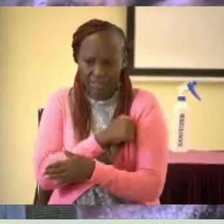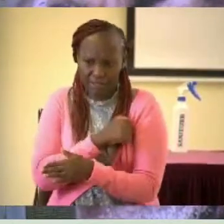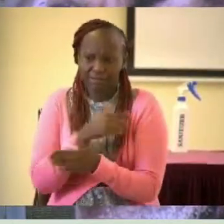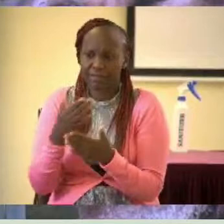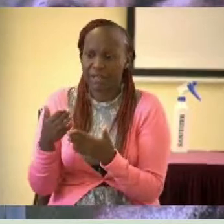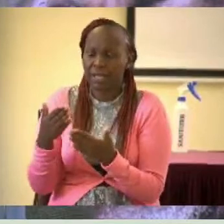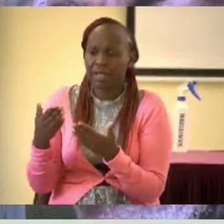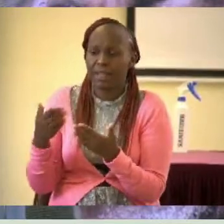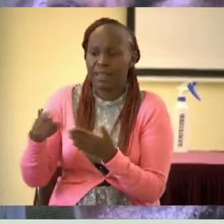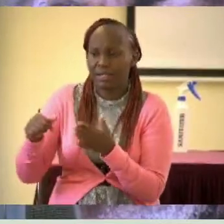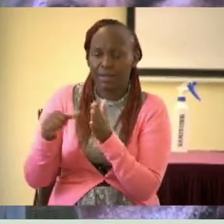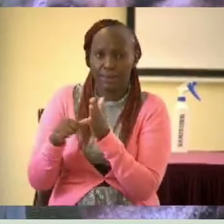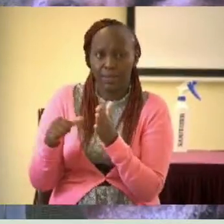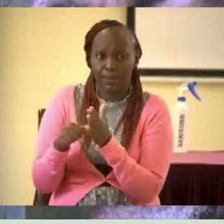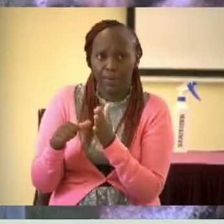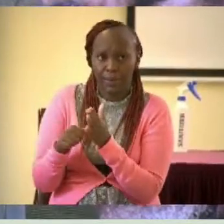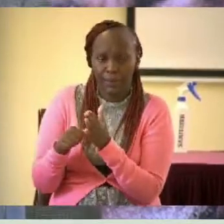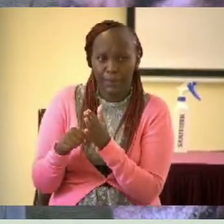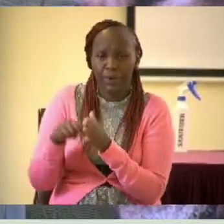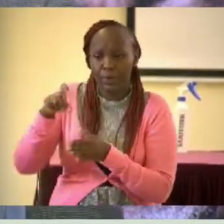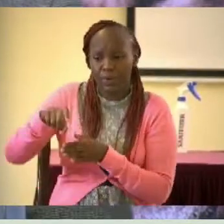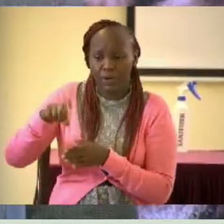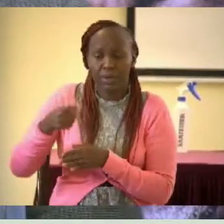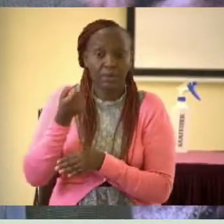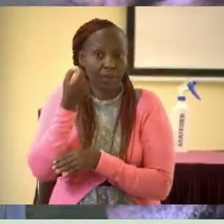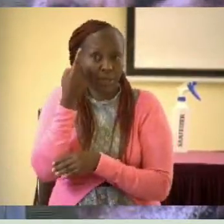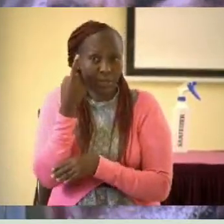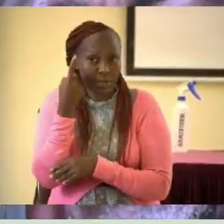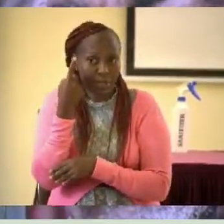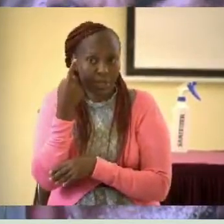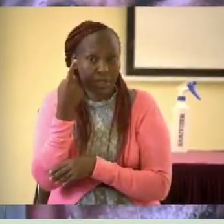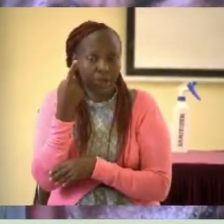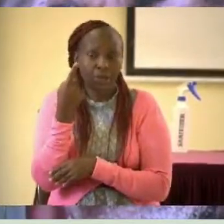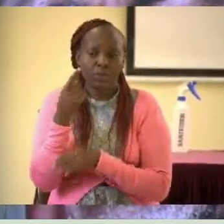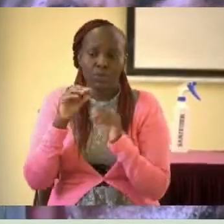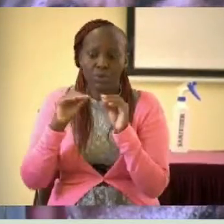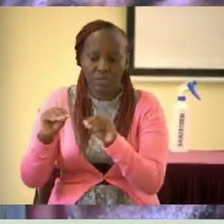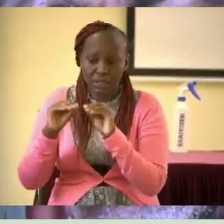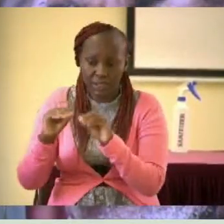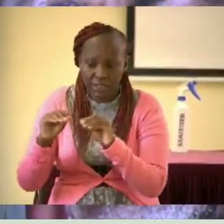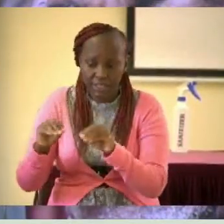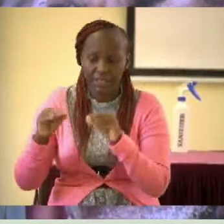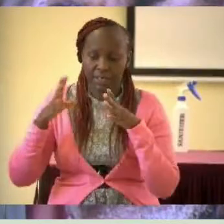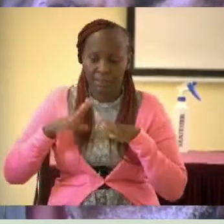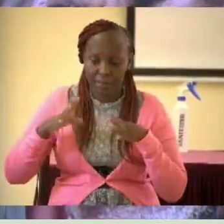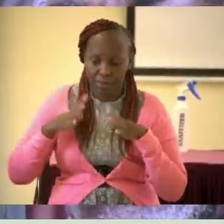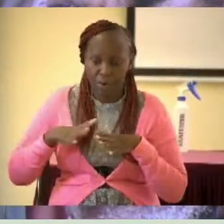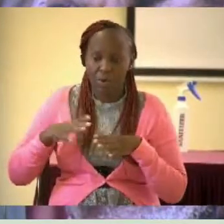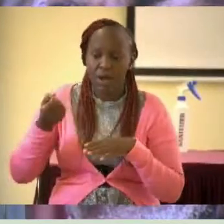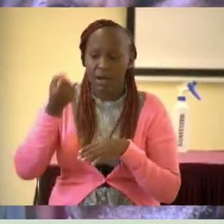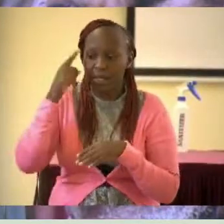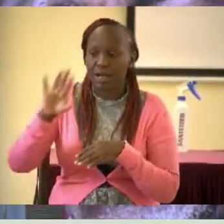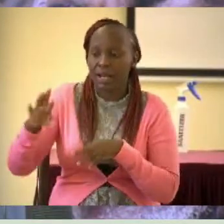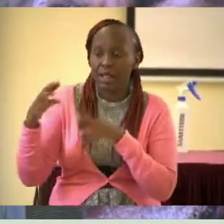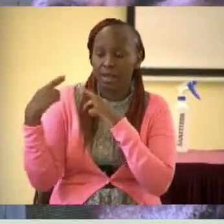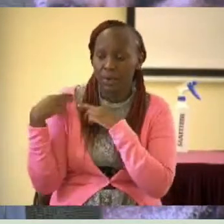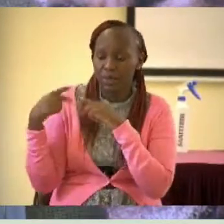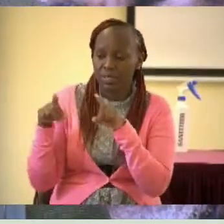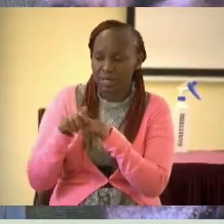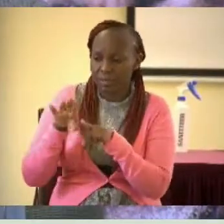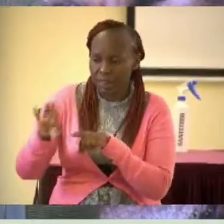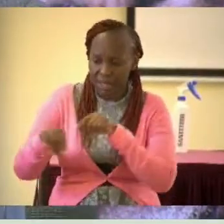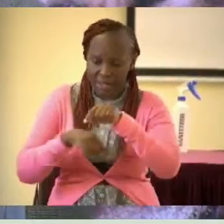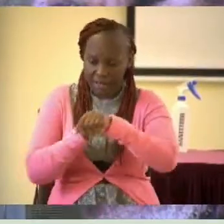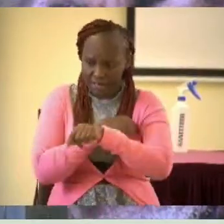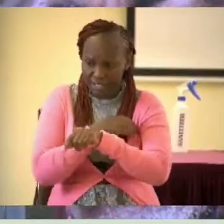becomes a big problem. So we need to understand them. We need to teach them to understand their role as chiefs